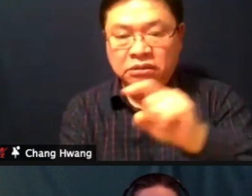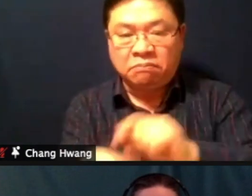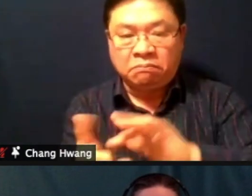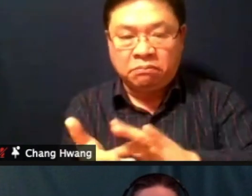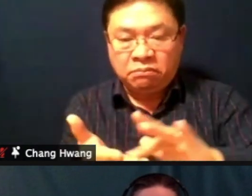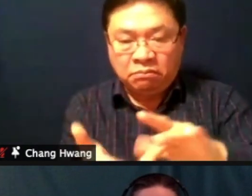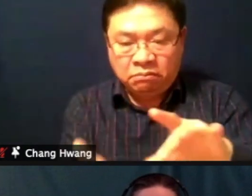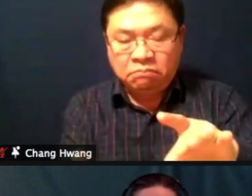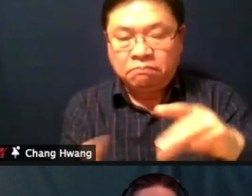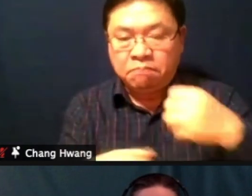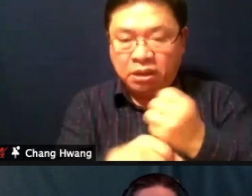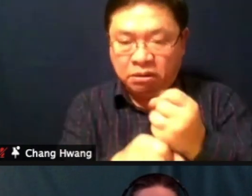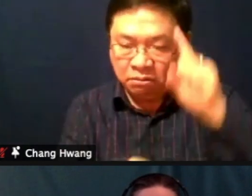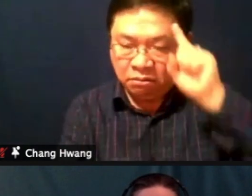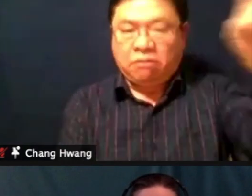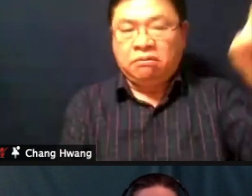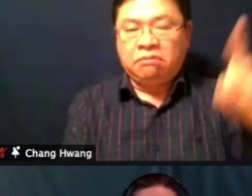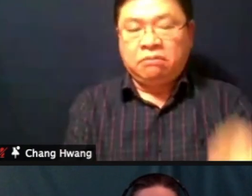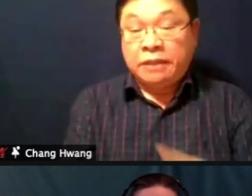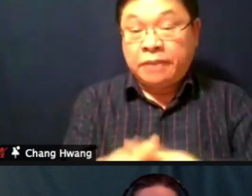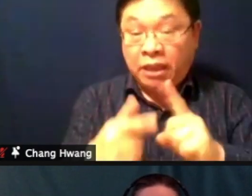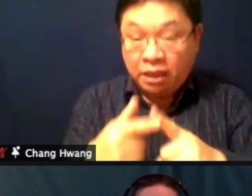and in 1898,